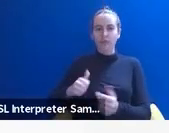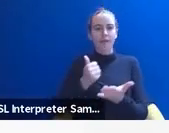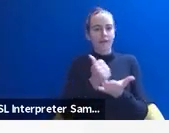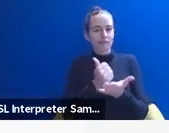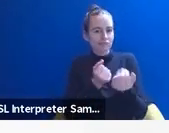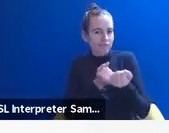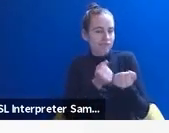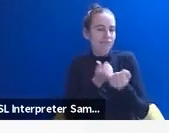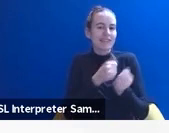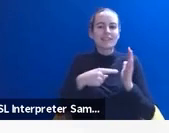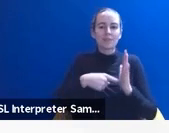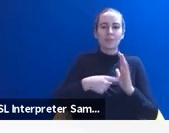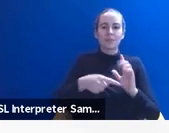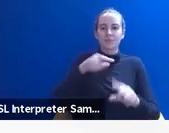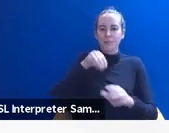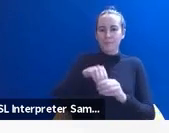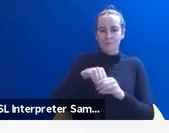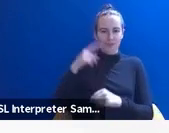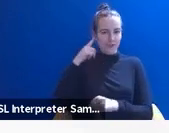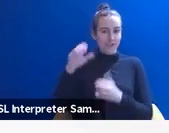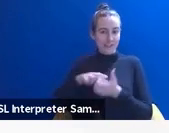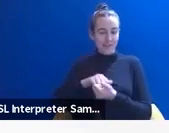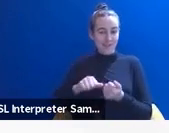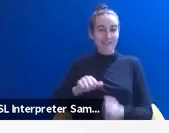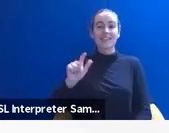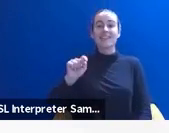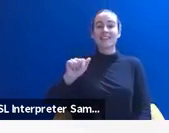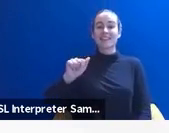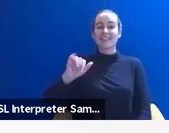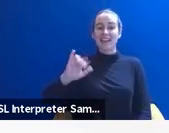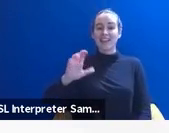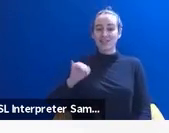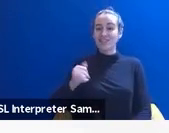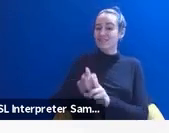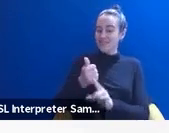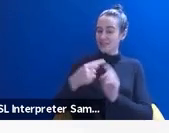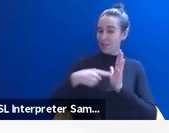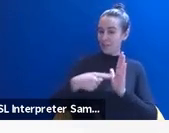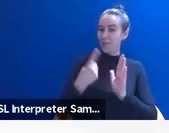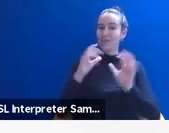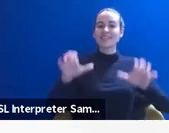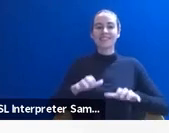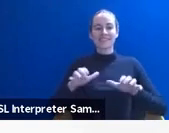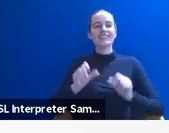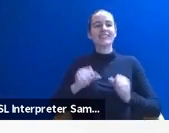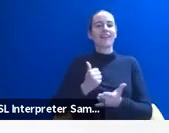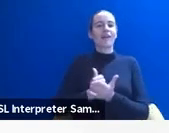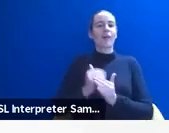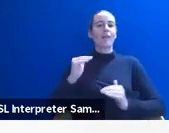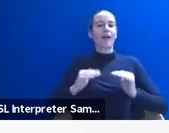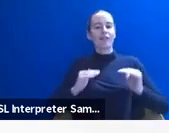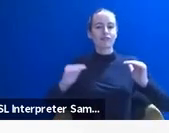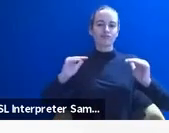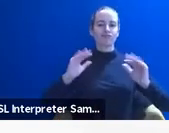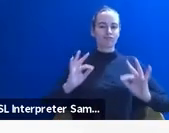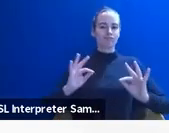ear damage. And Tai Chi is an example of an activity that is generally used to help restore balance.